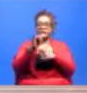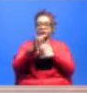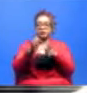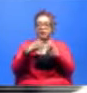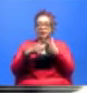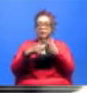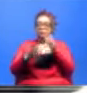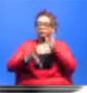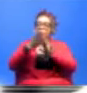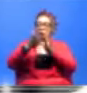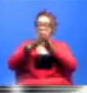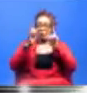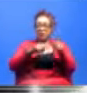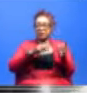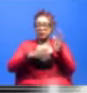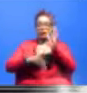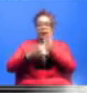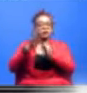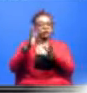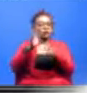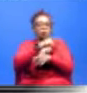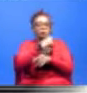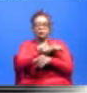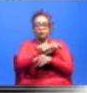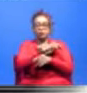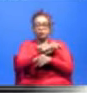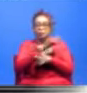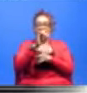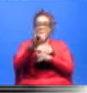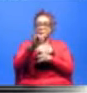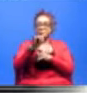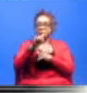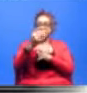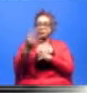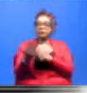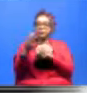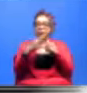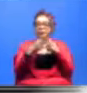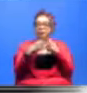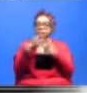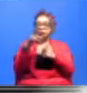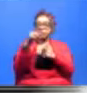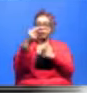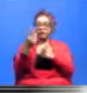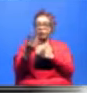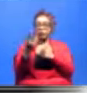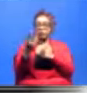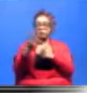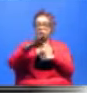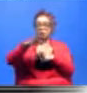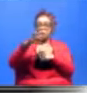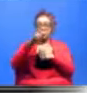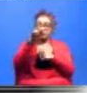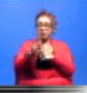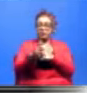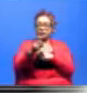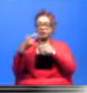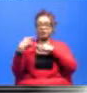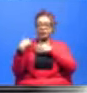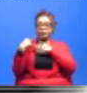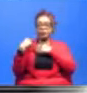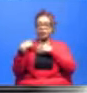quickly go to hospital. In a memo sent by The Nation dated April 8, 2024, the county executive in charge of